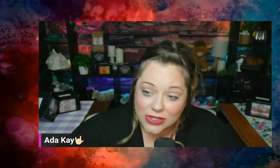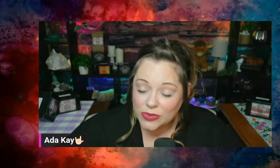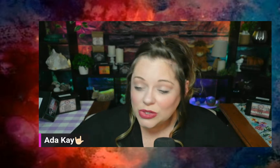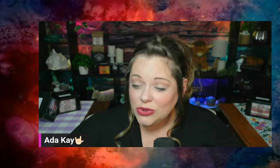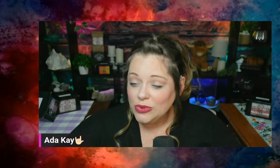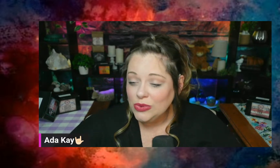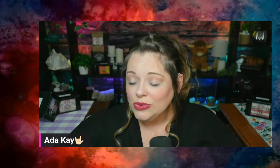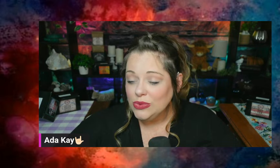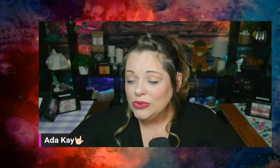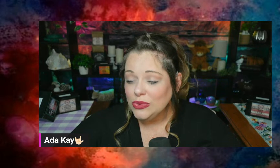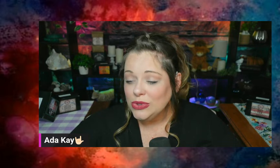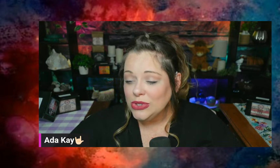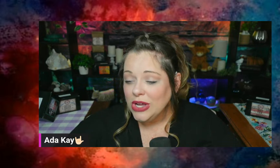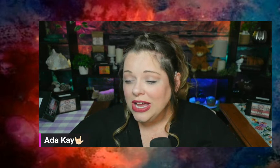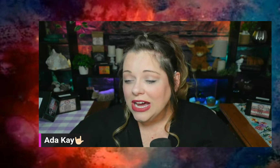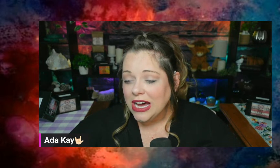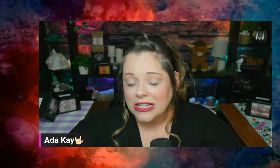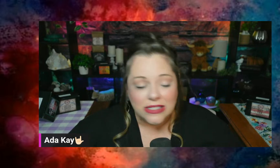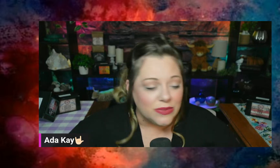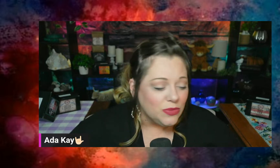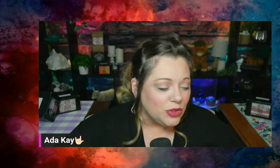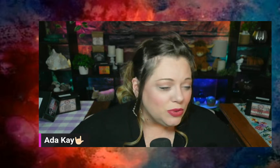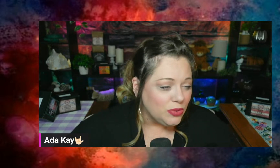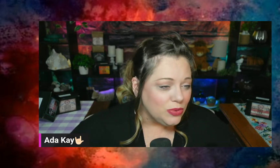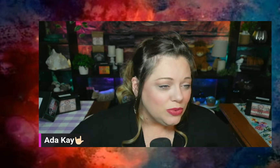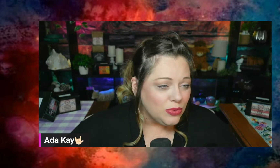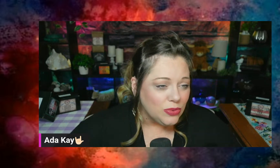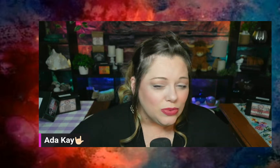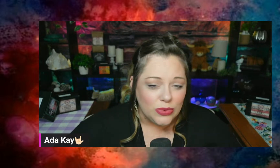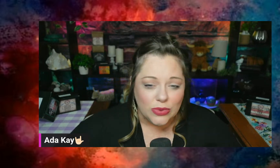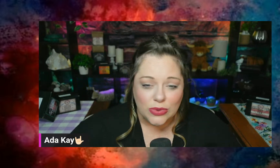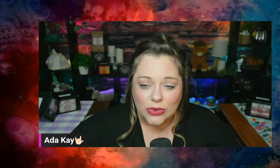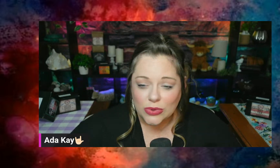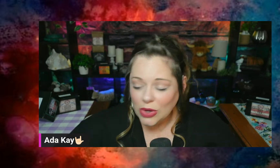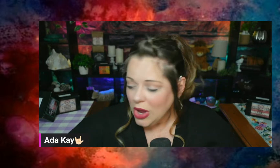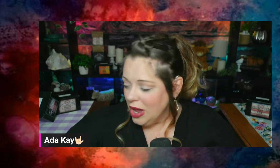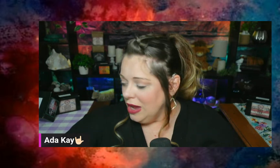But I got some news. I got some news.